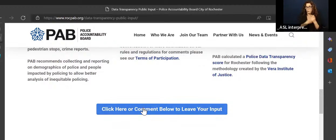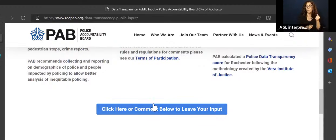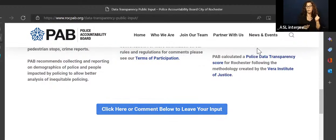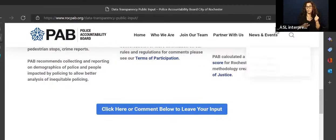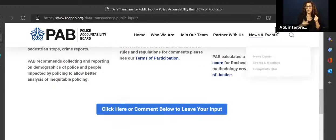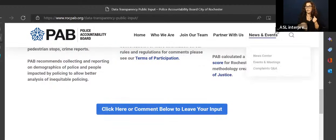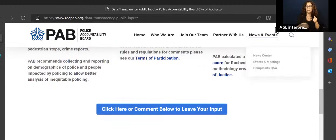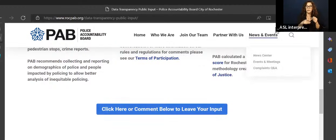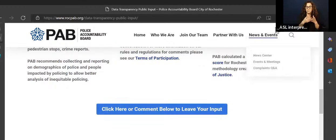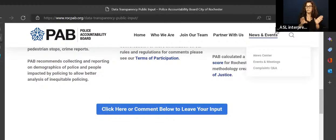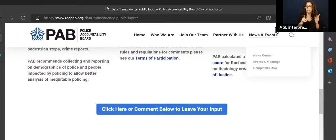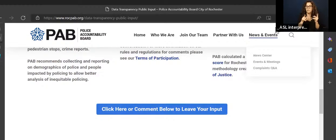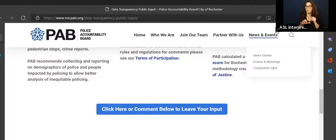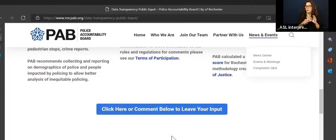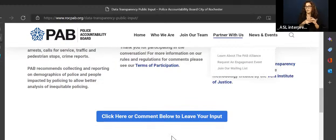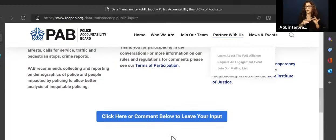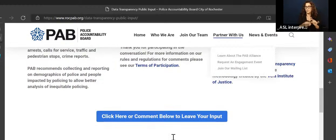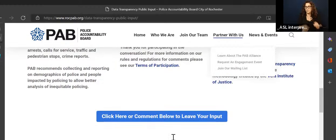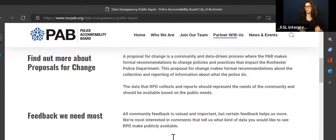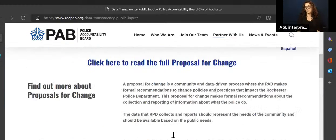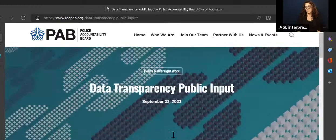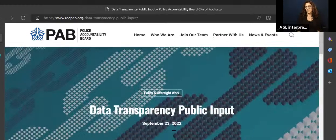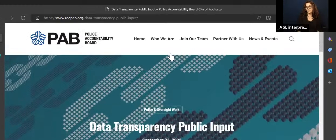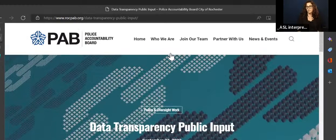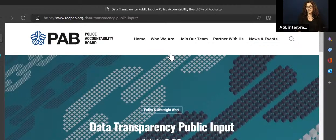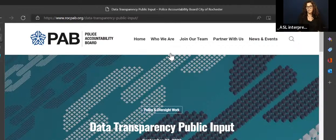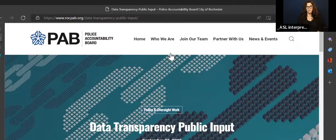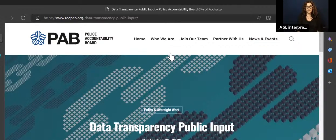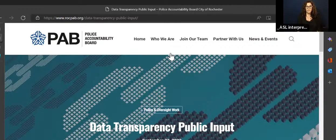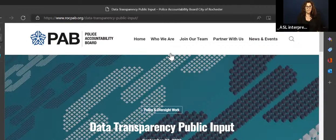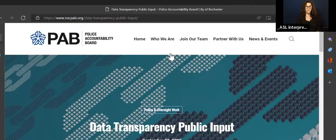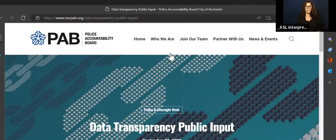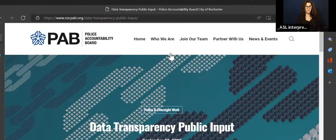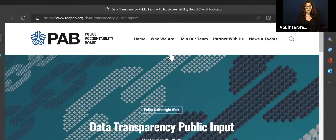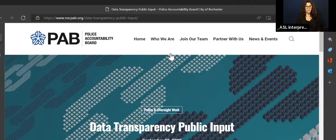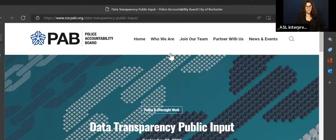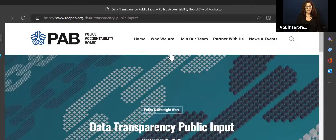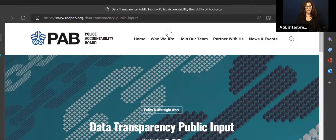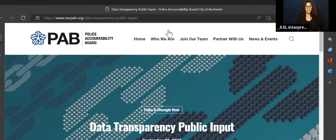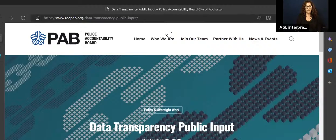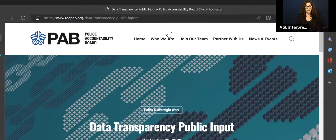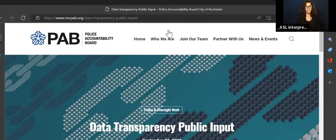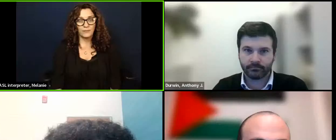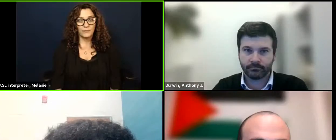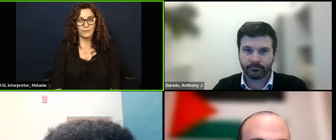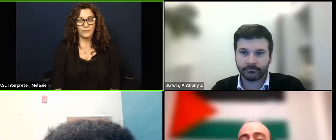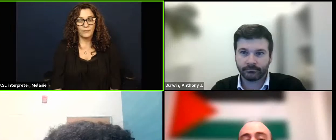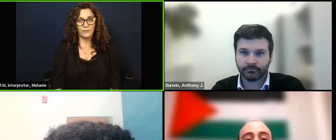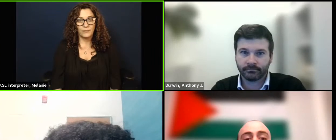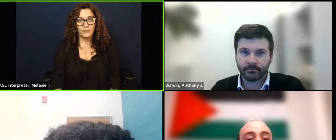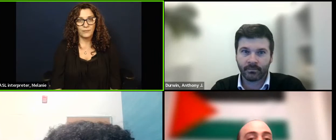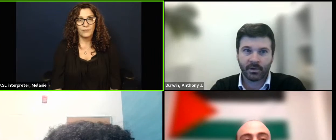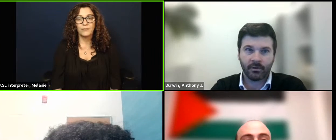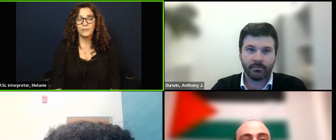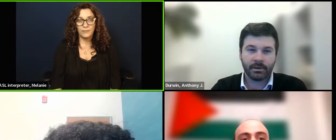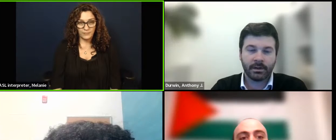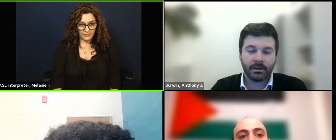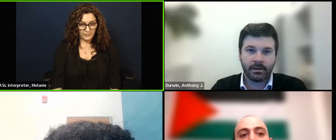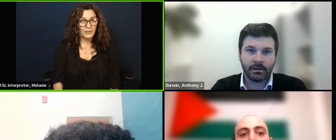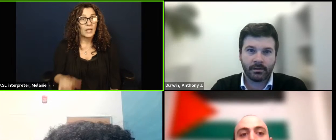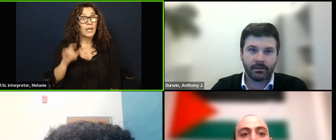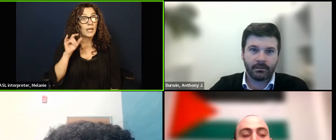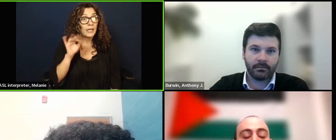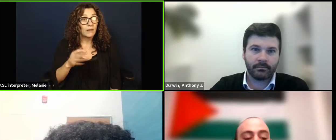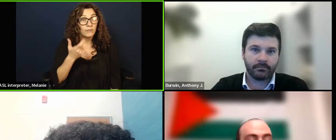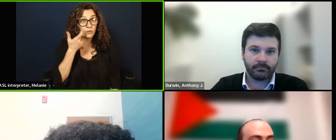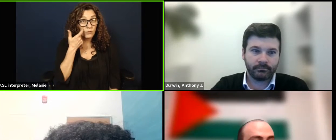provide just down below. in the event that you are watching this